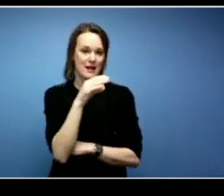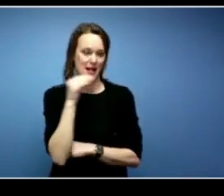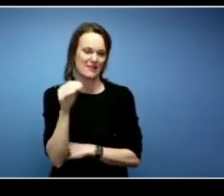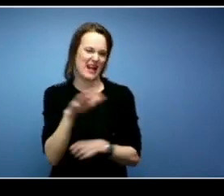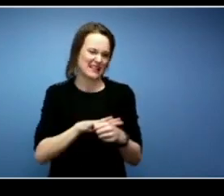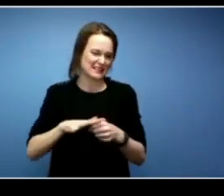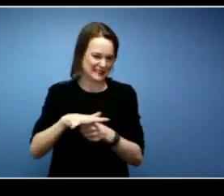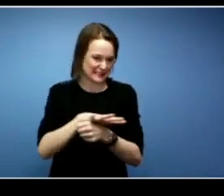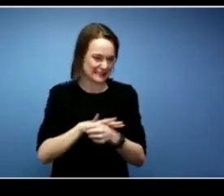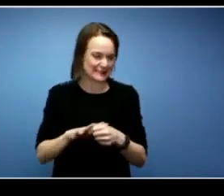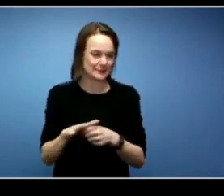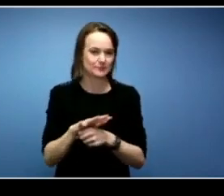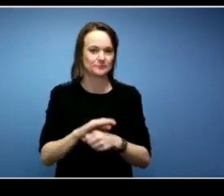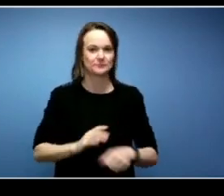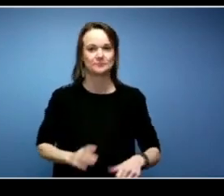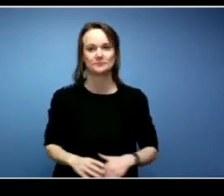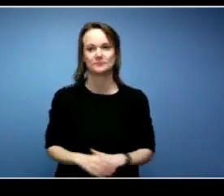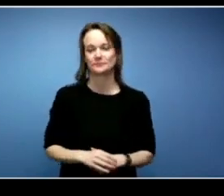Municipality.